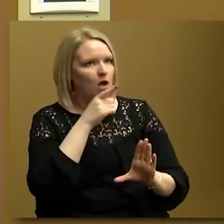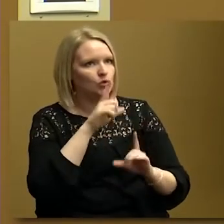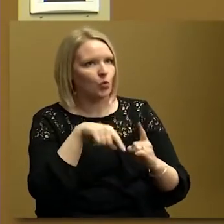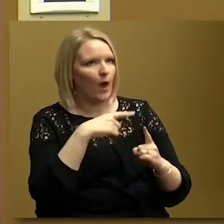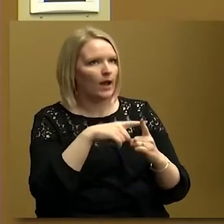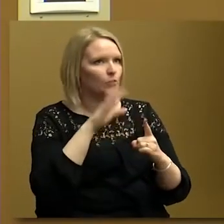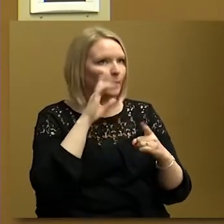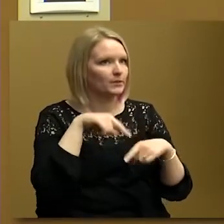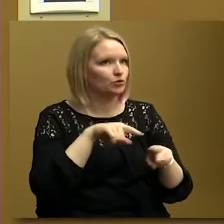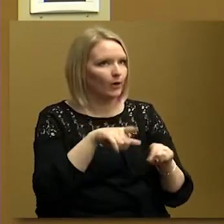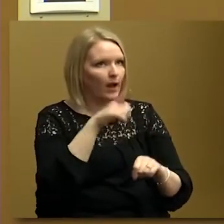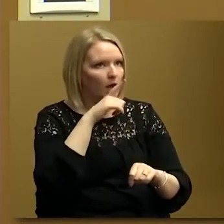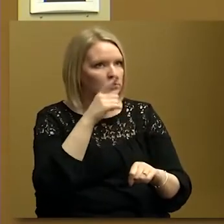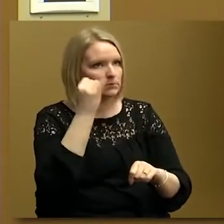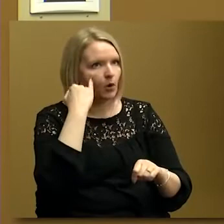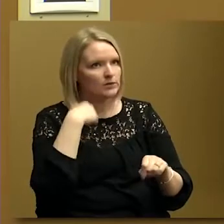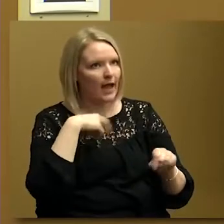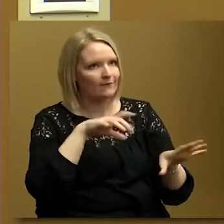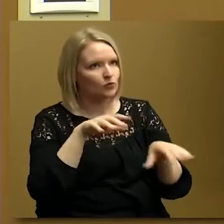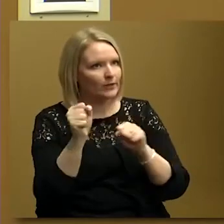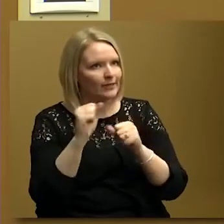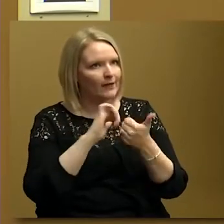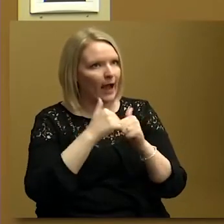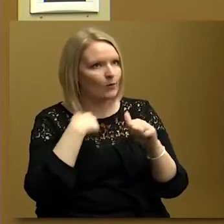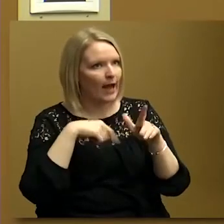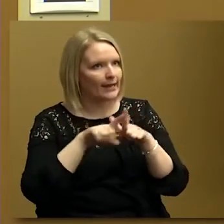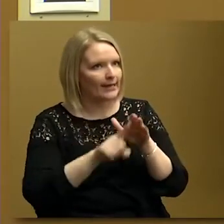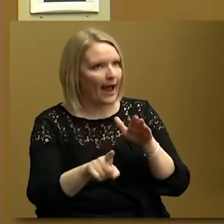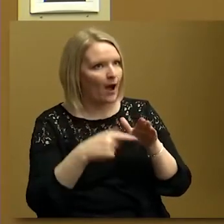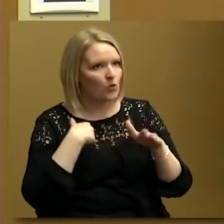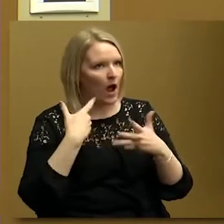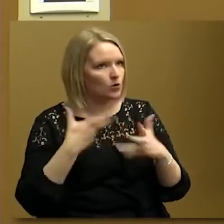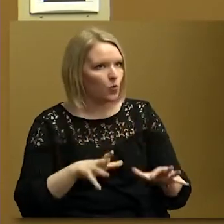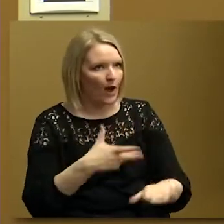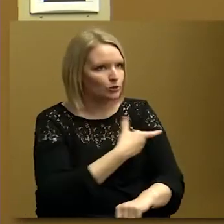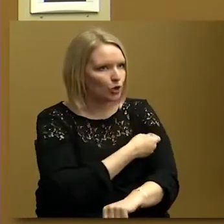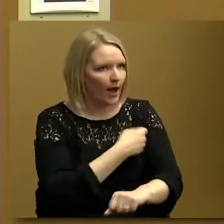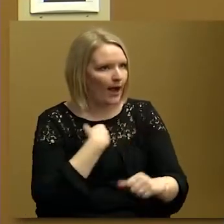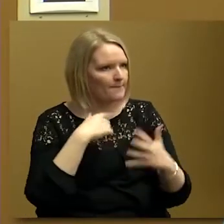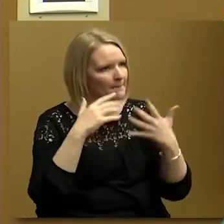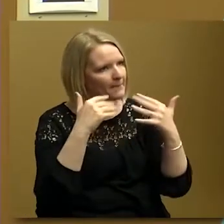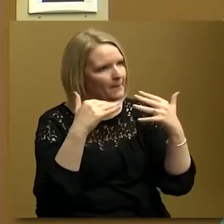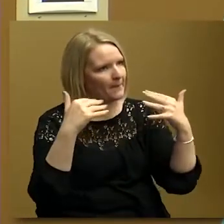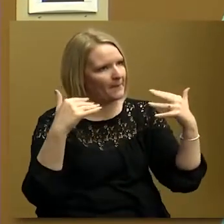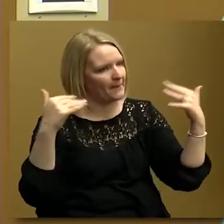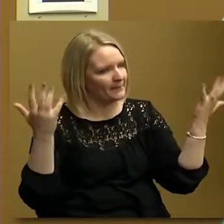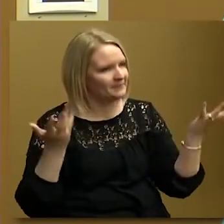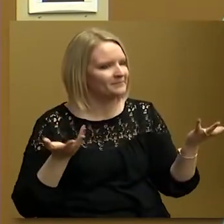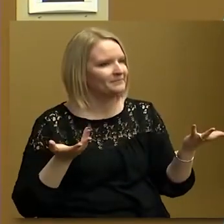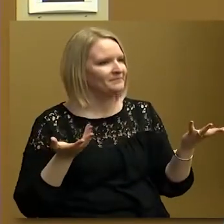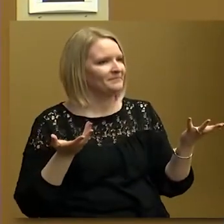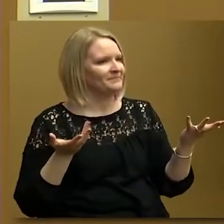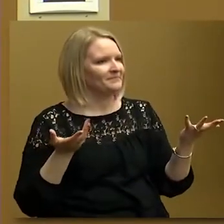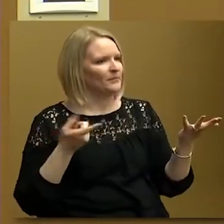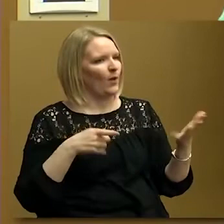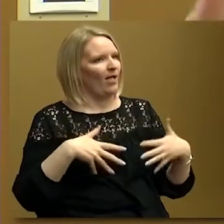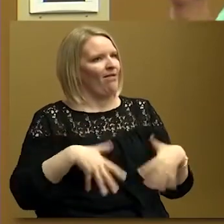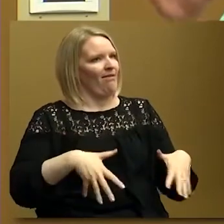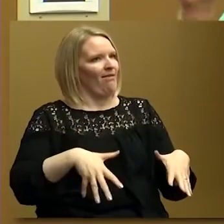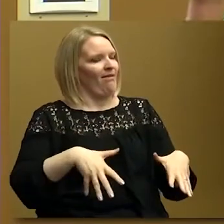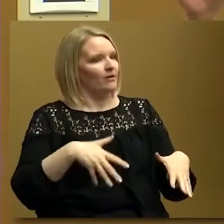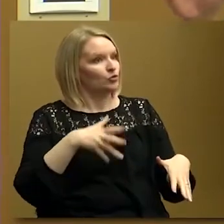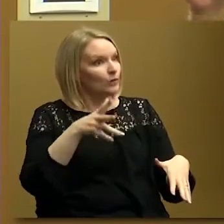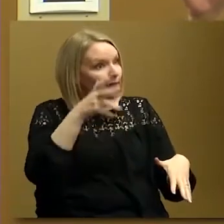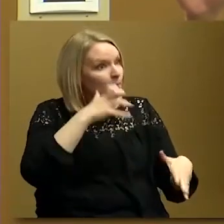going to be during lunch? What if I leave? How can I get out of here? Because I really don't like syringes. And you're not going to